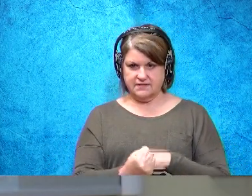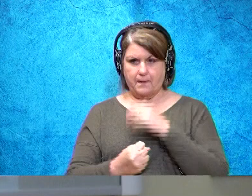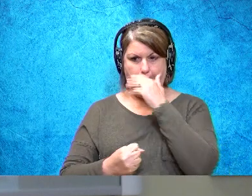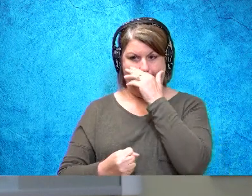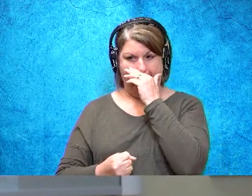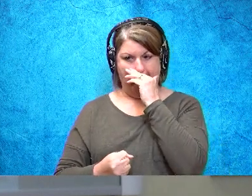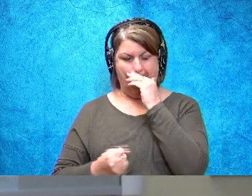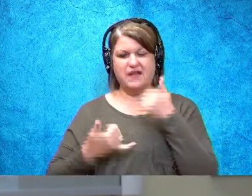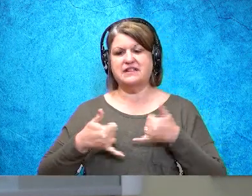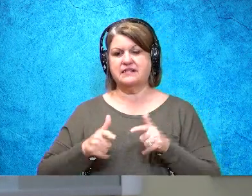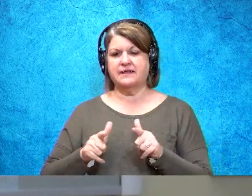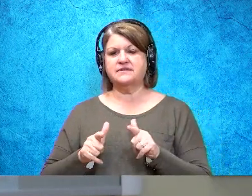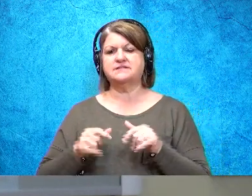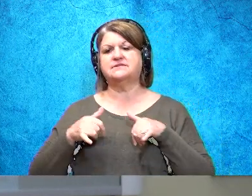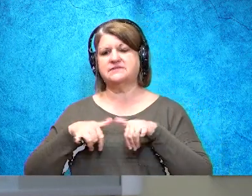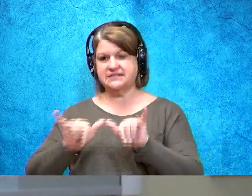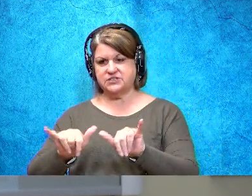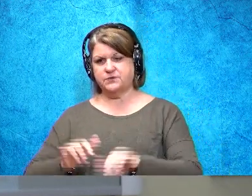keep going.